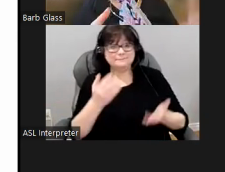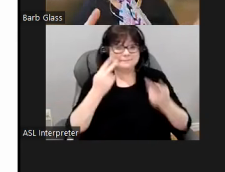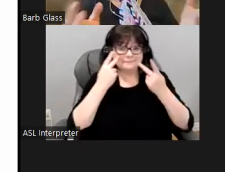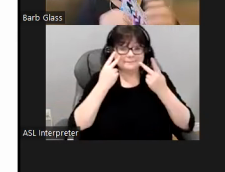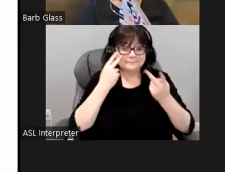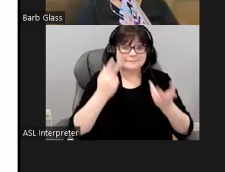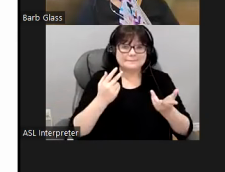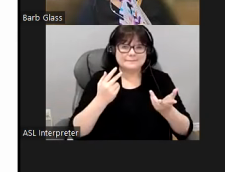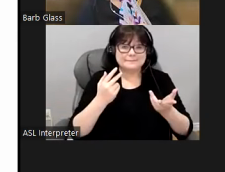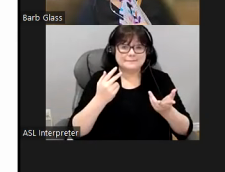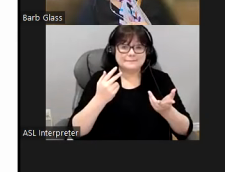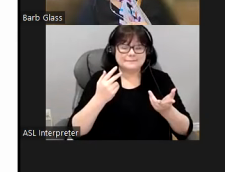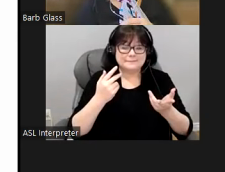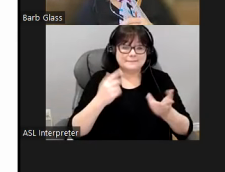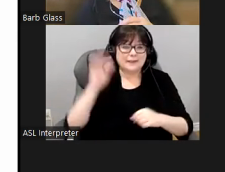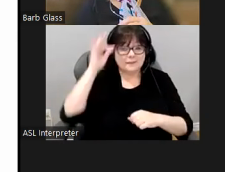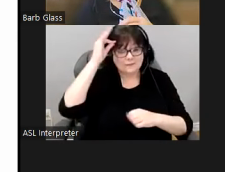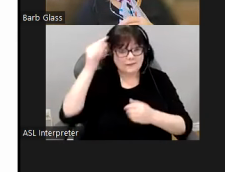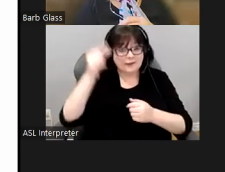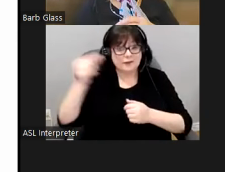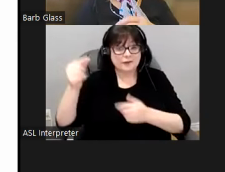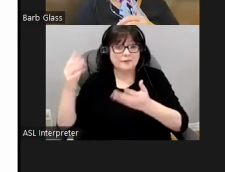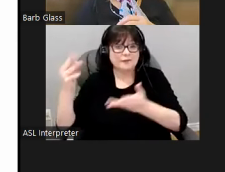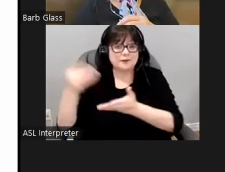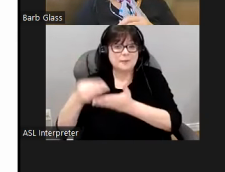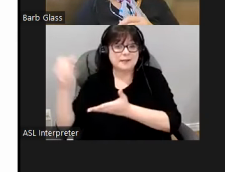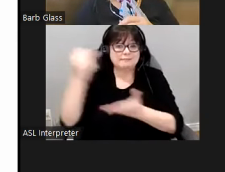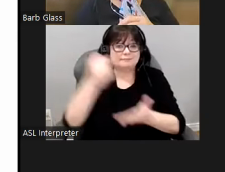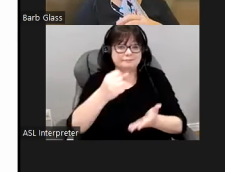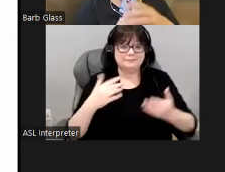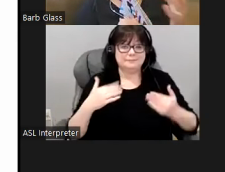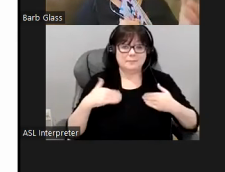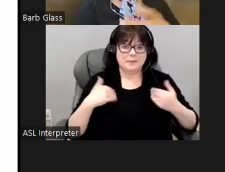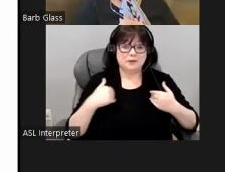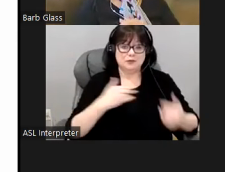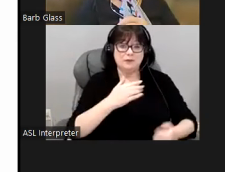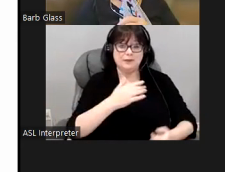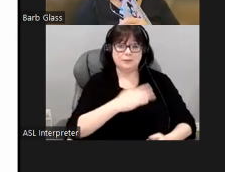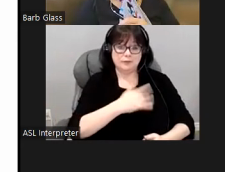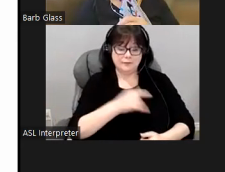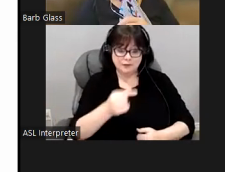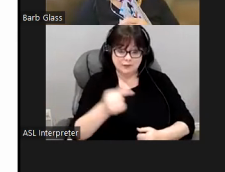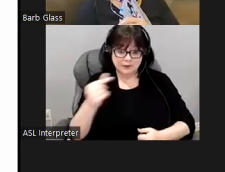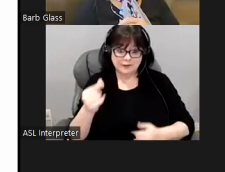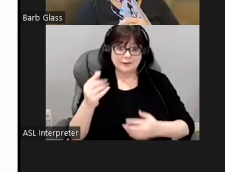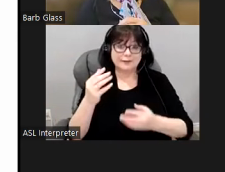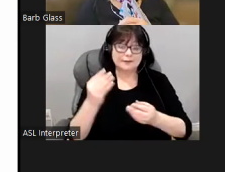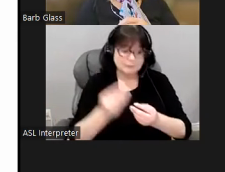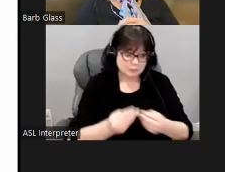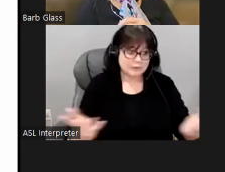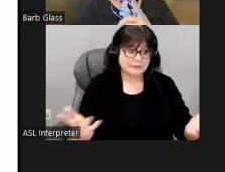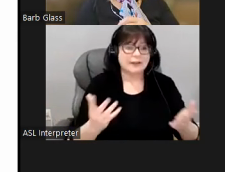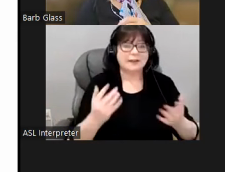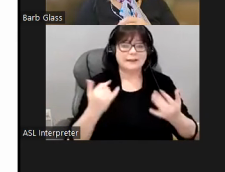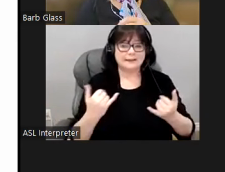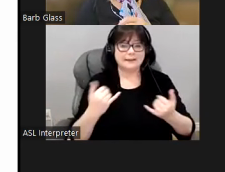government and is now providing it to our LBS field to do this Skills for Success work.